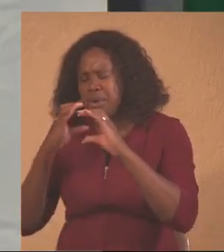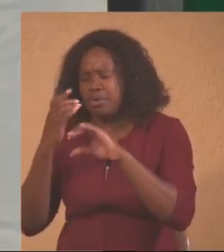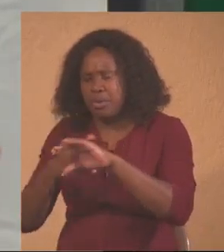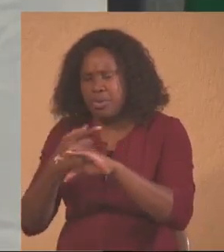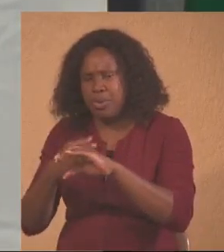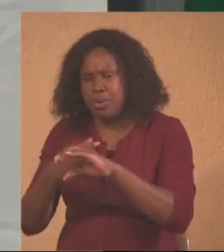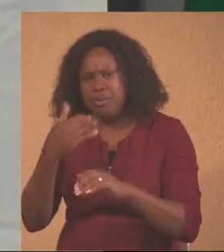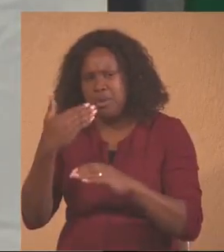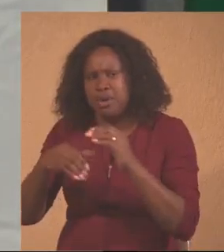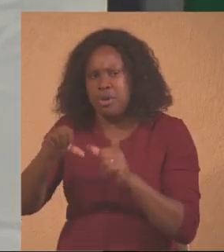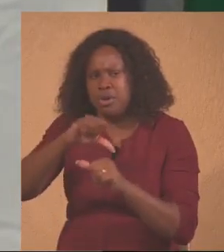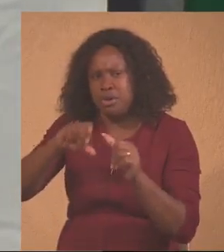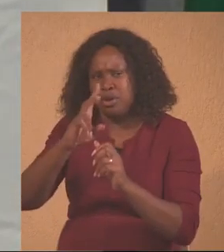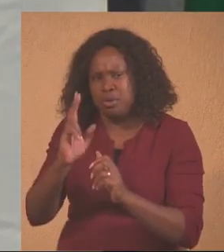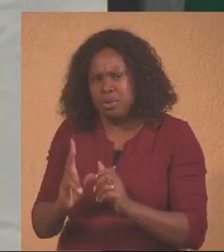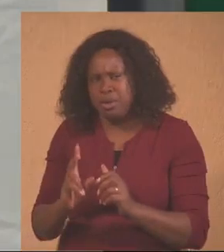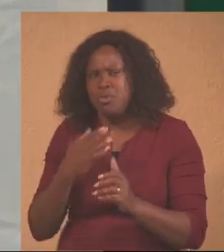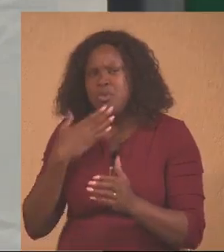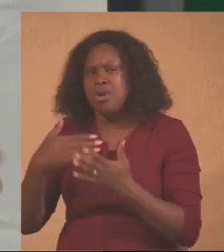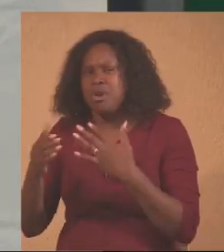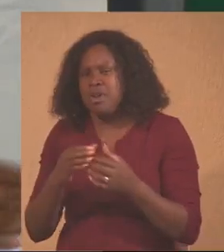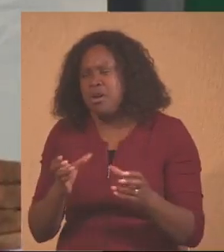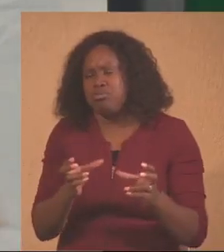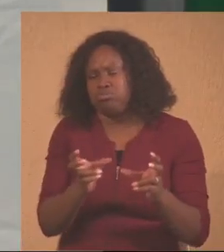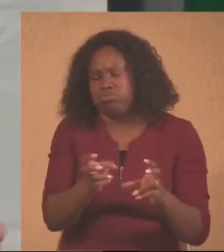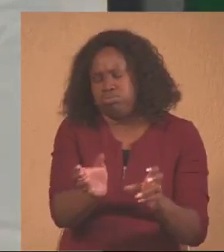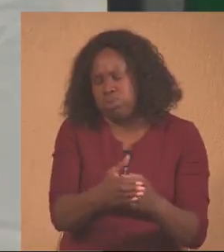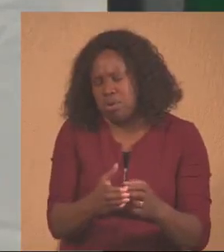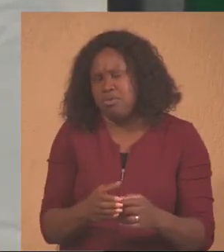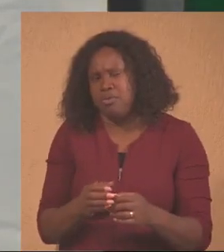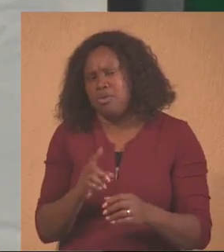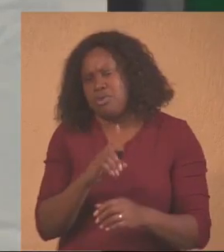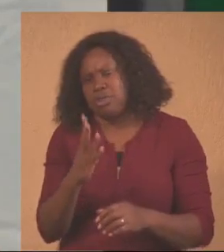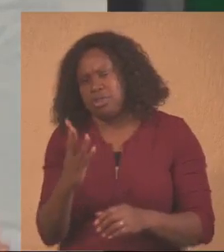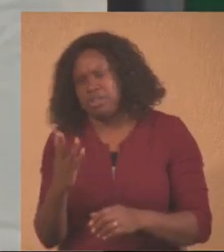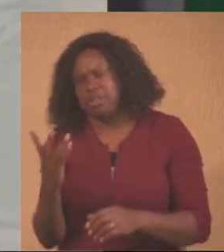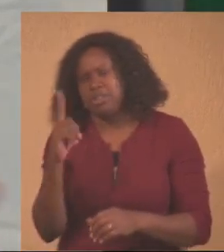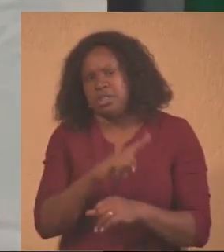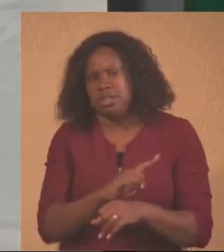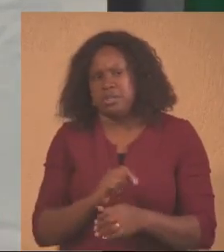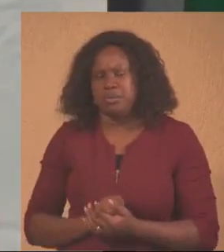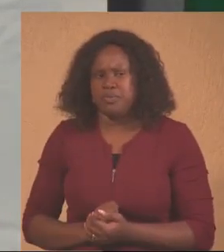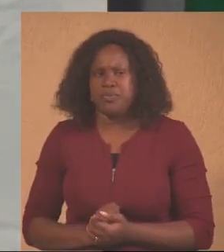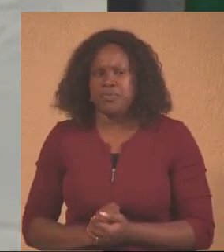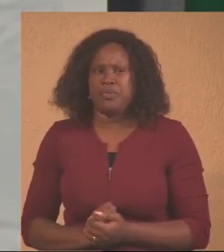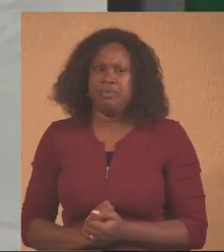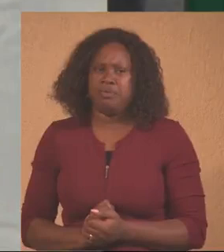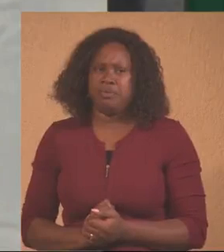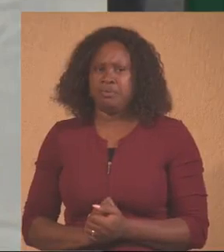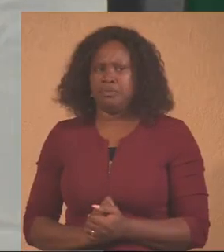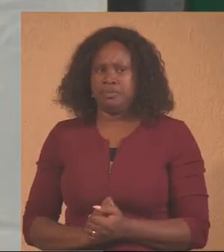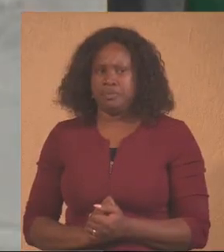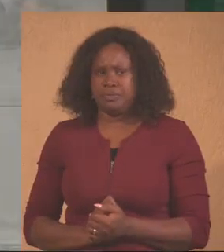the social worker and whoever has been quarantined for the entire period of 14 days. So you have that contact with